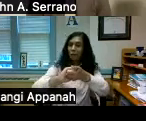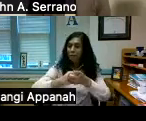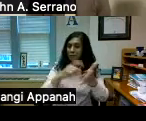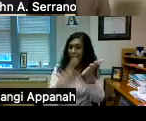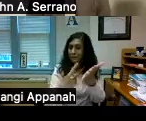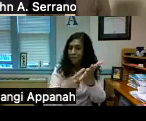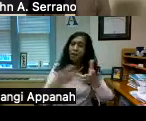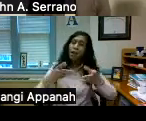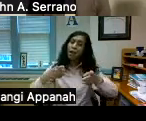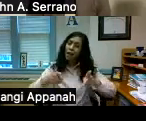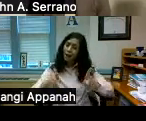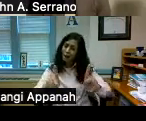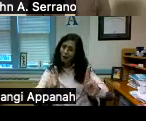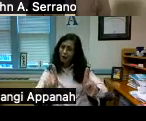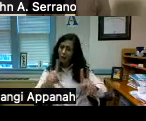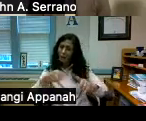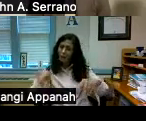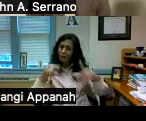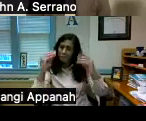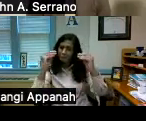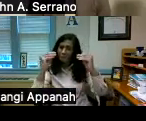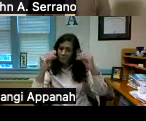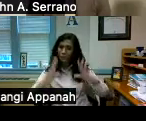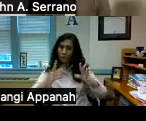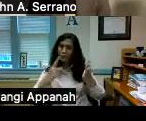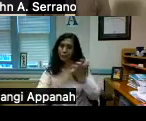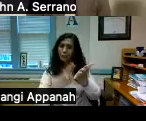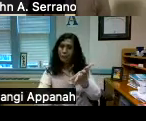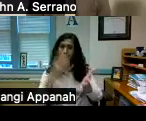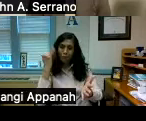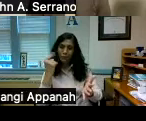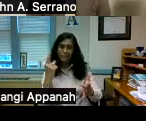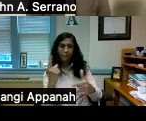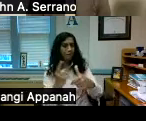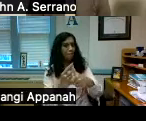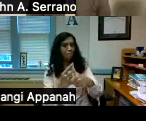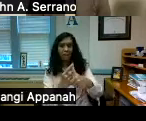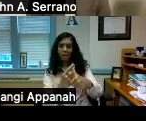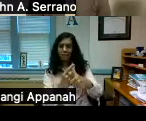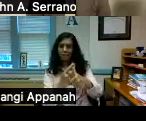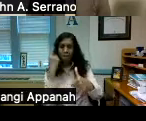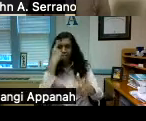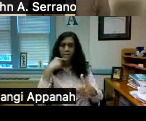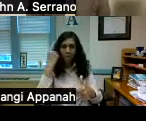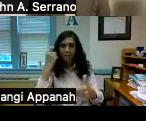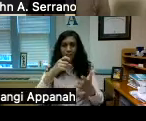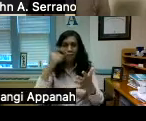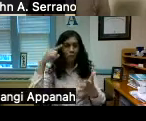Maybe decide 3 goals together and have a discussion and allow the teachers to talk about it